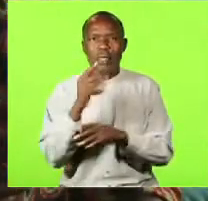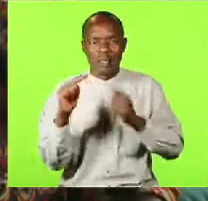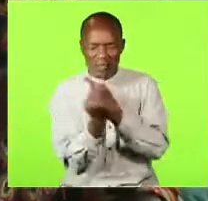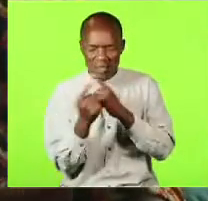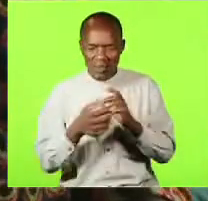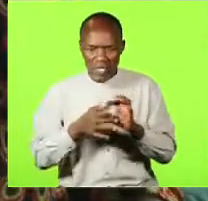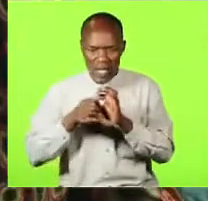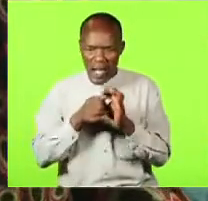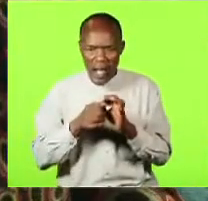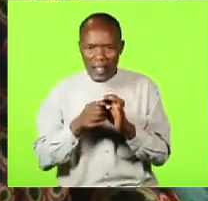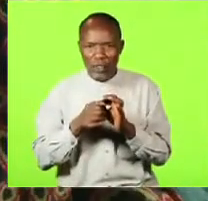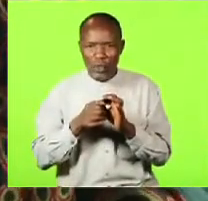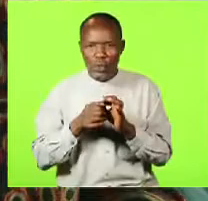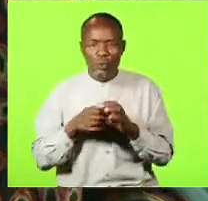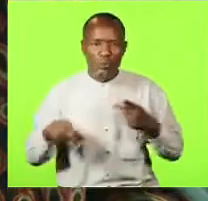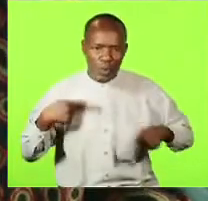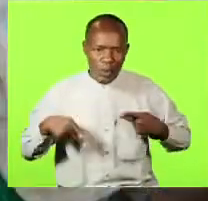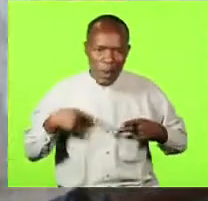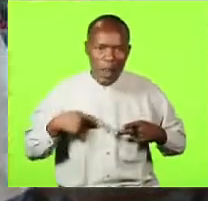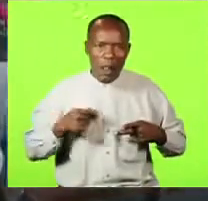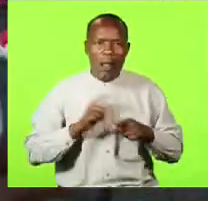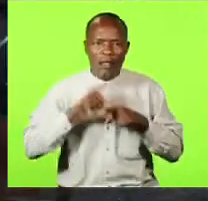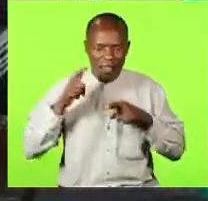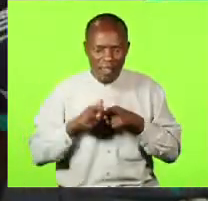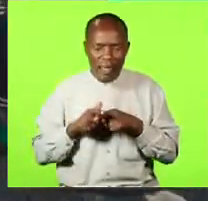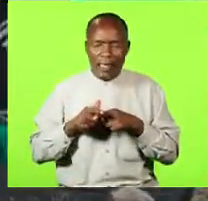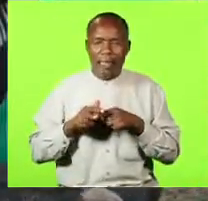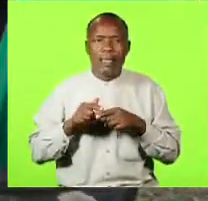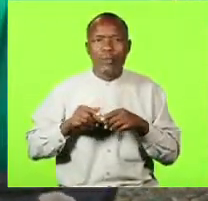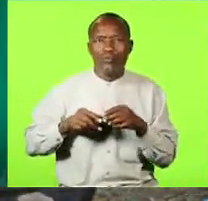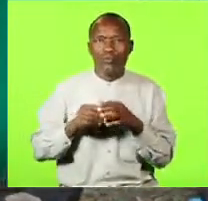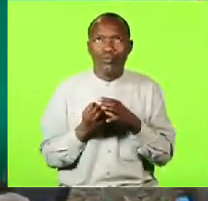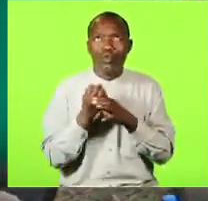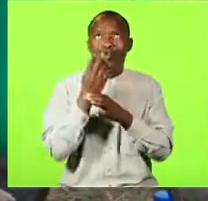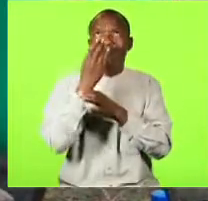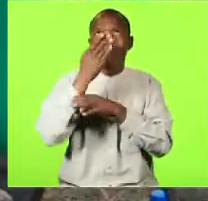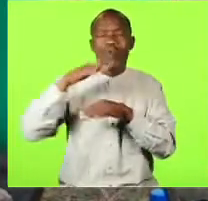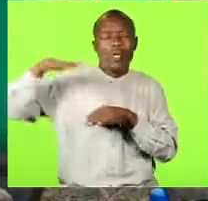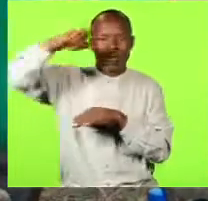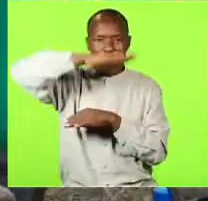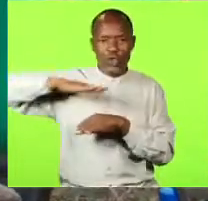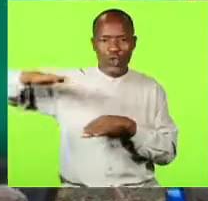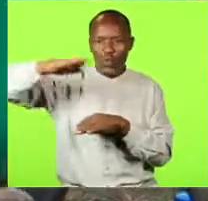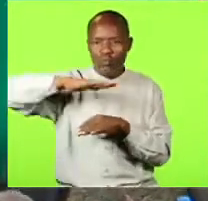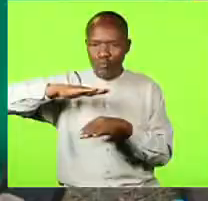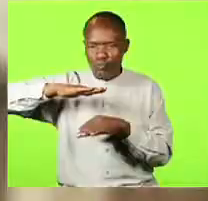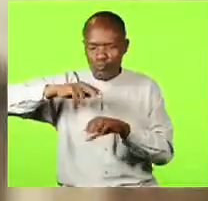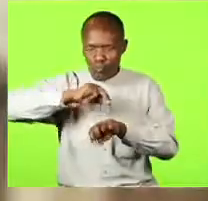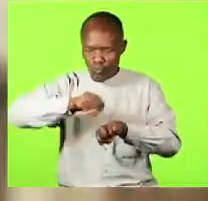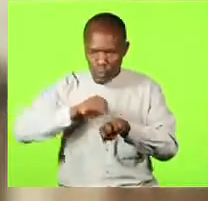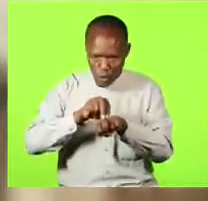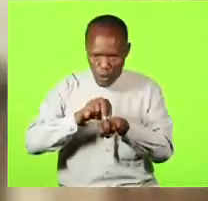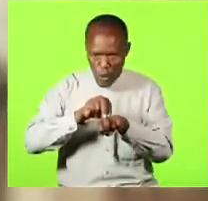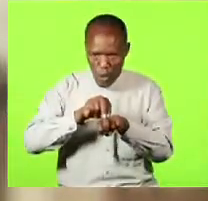to craft a new hopeful future for the next generation. Kuma Kuhnika, program youth,